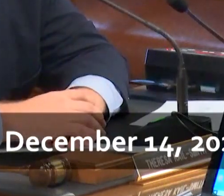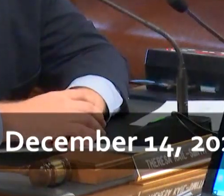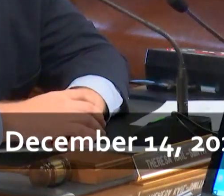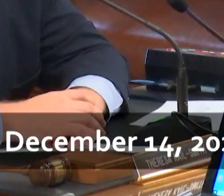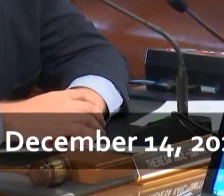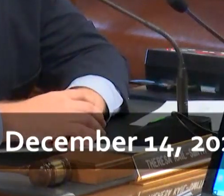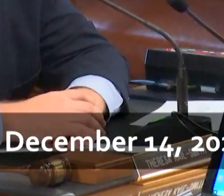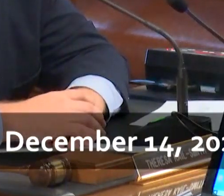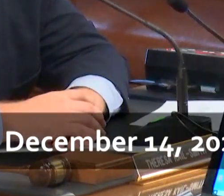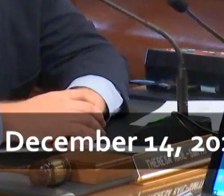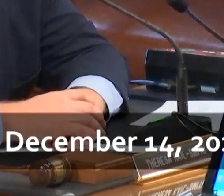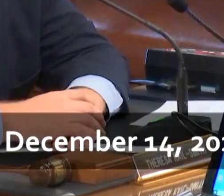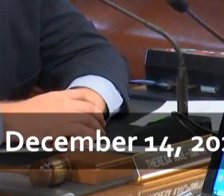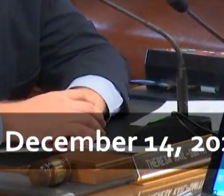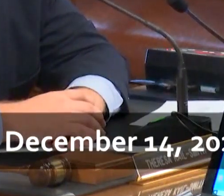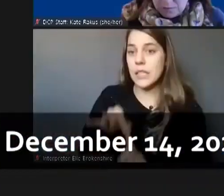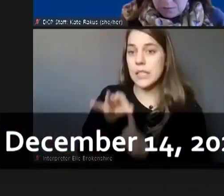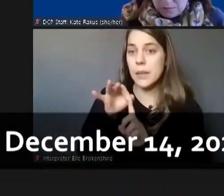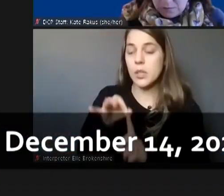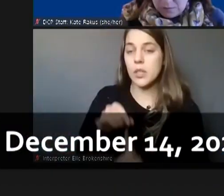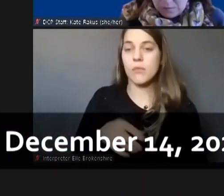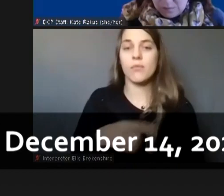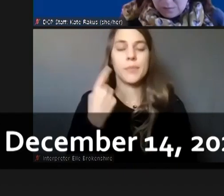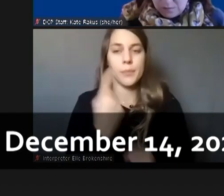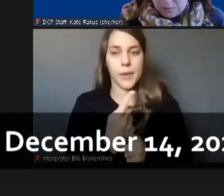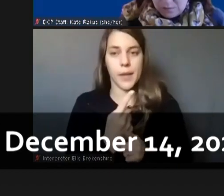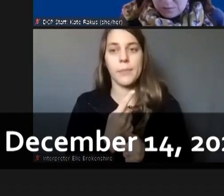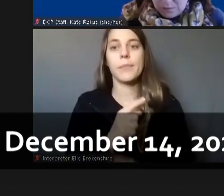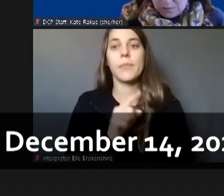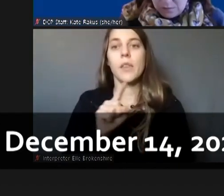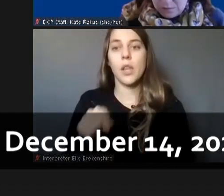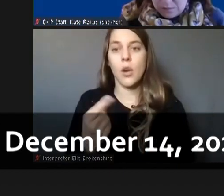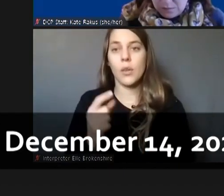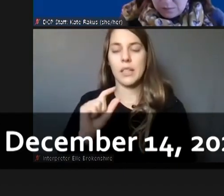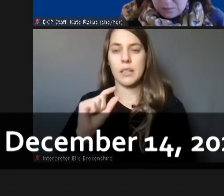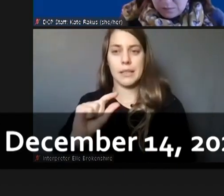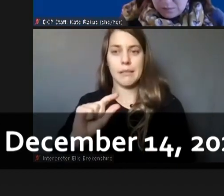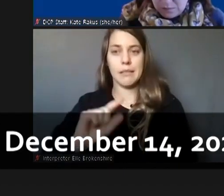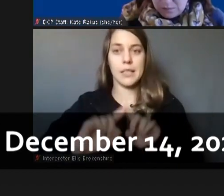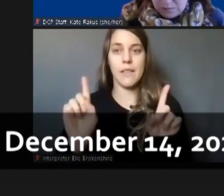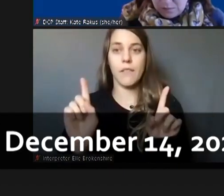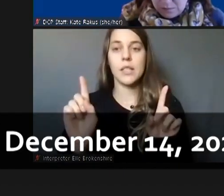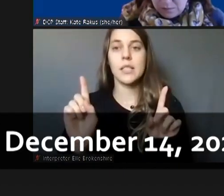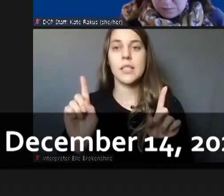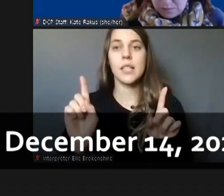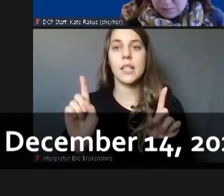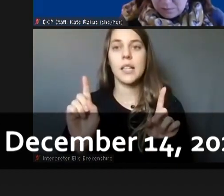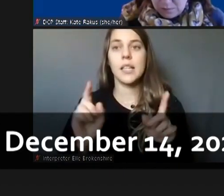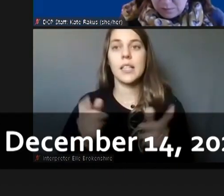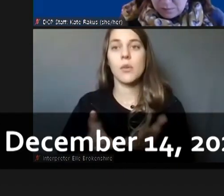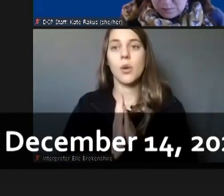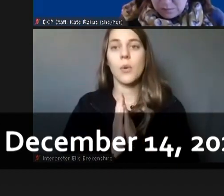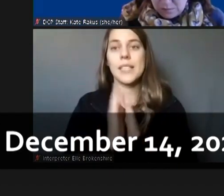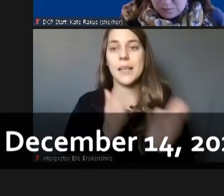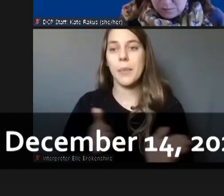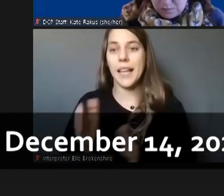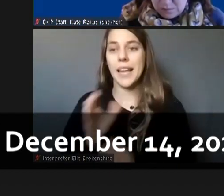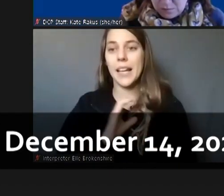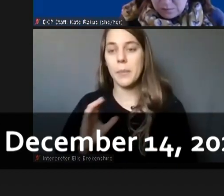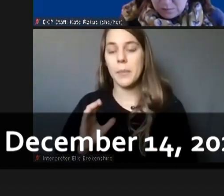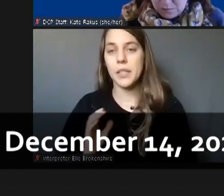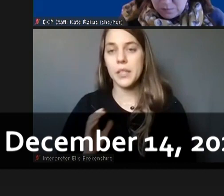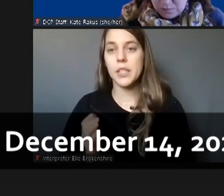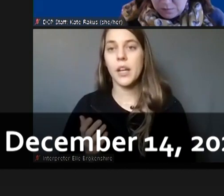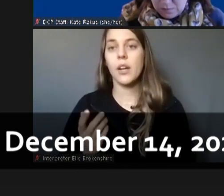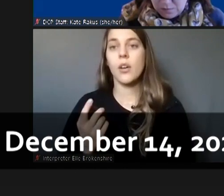sort of exception. That's right. The only little difference there is that at the request of the planning commission, we held back